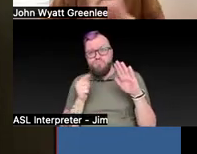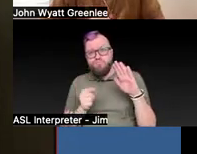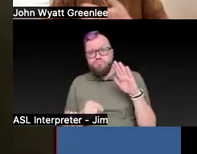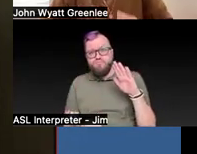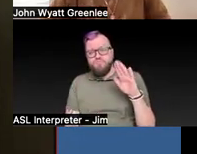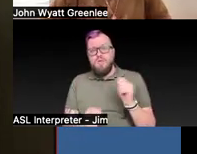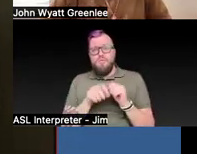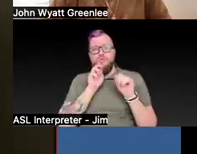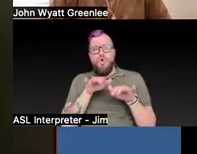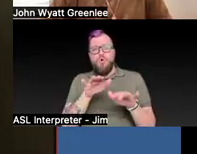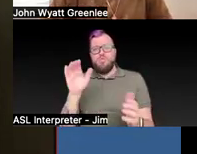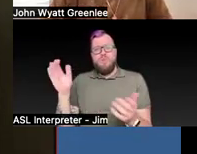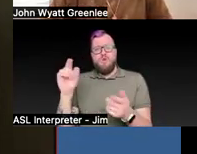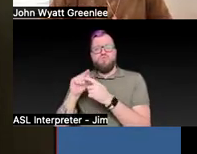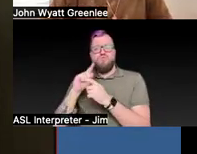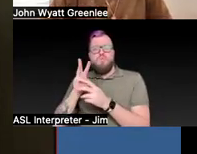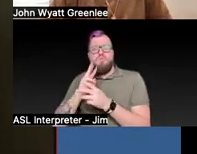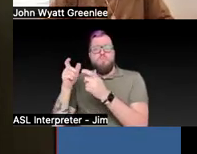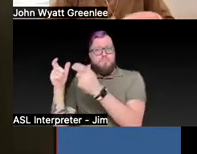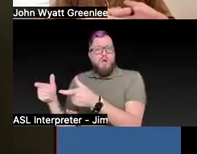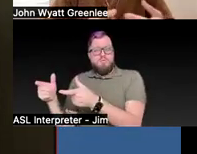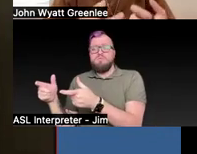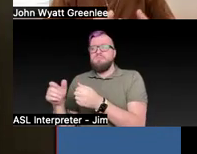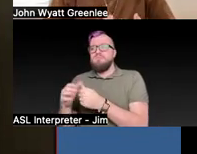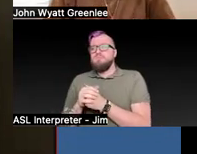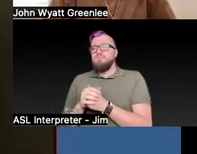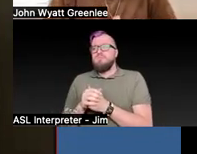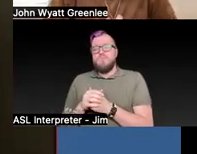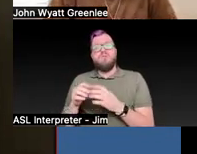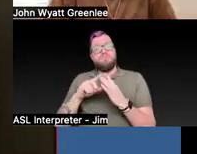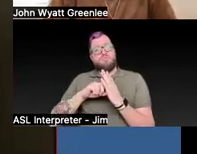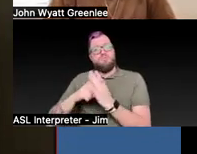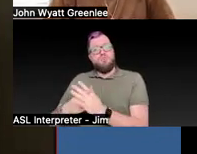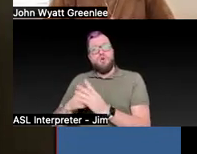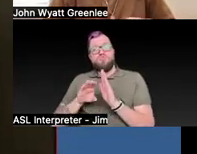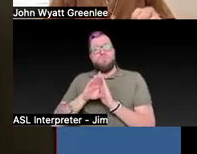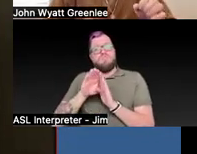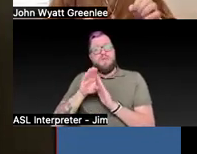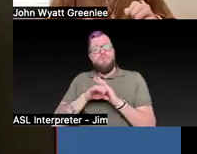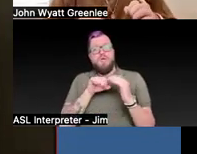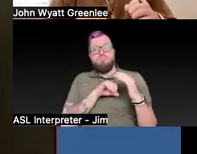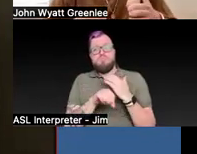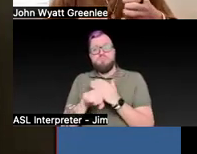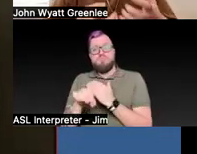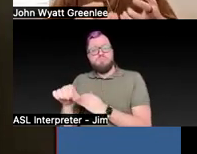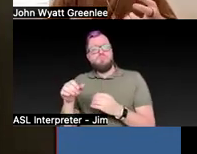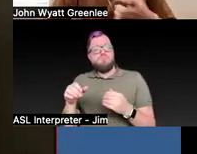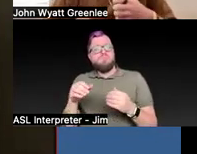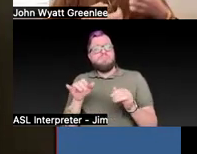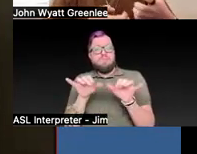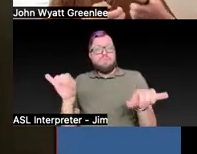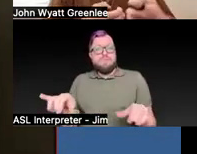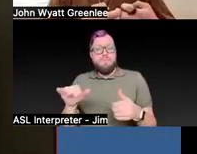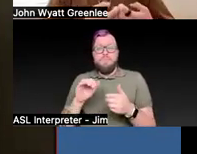than they've been swimming in lakes and ponds. Um, and they start to develop a reproductive system. And they do this by